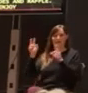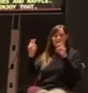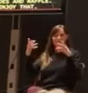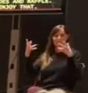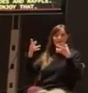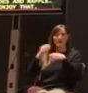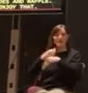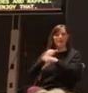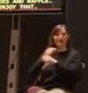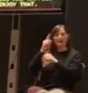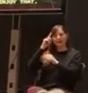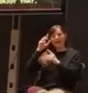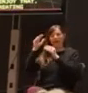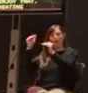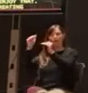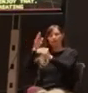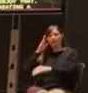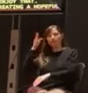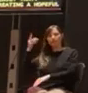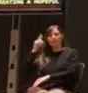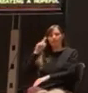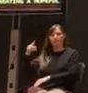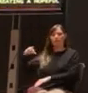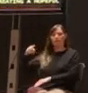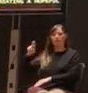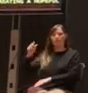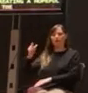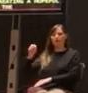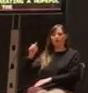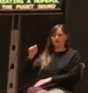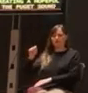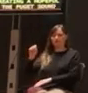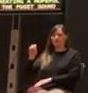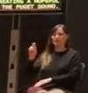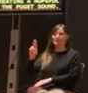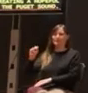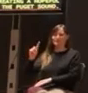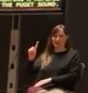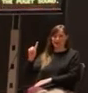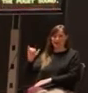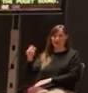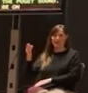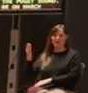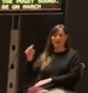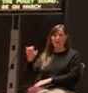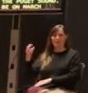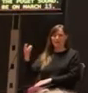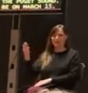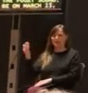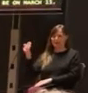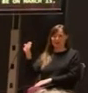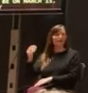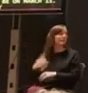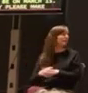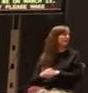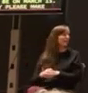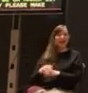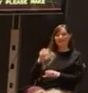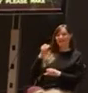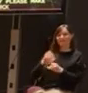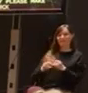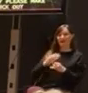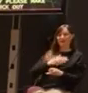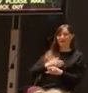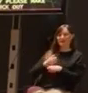future for the Puget Sound, and that'll be on March 15th with David B. Williams. And finally, please make sure to check out our new